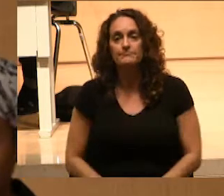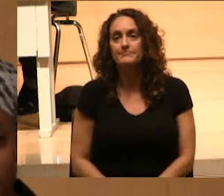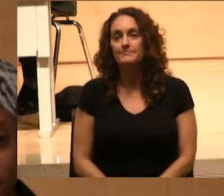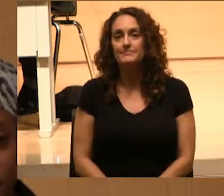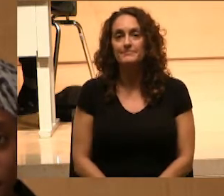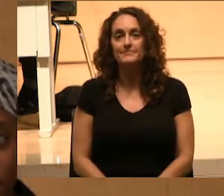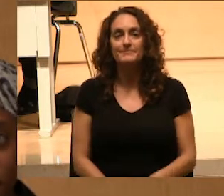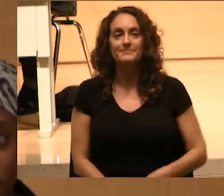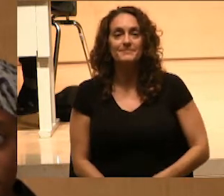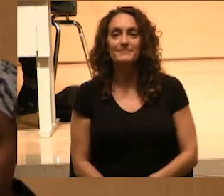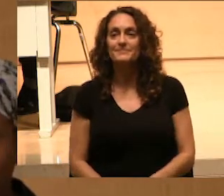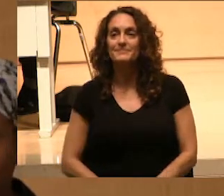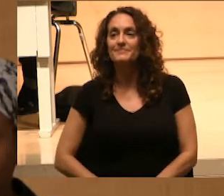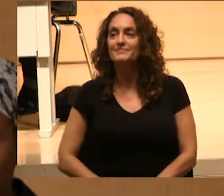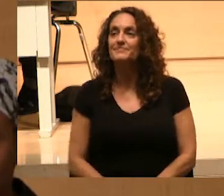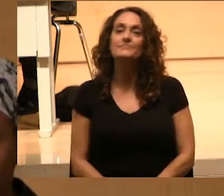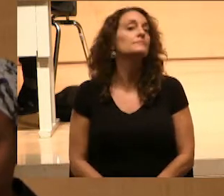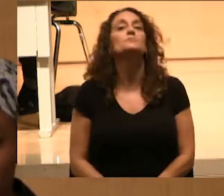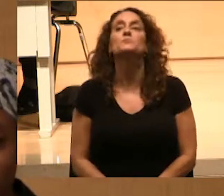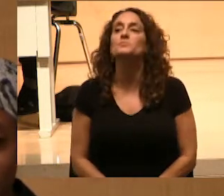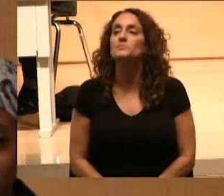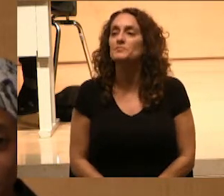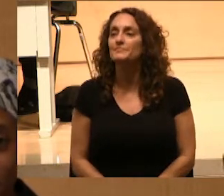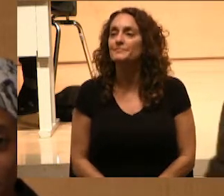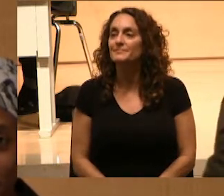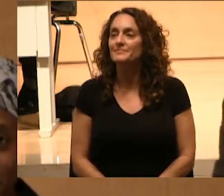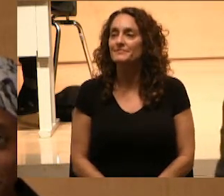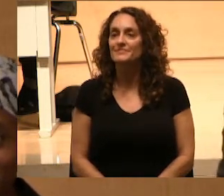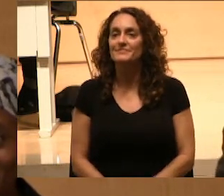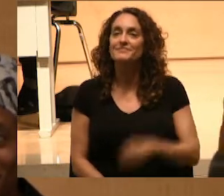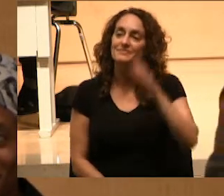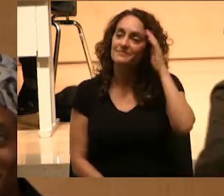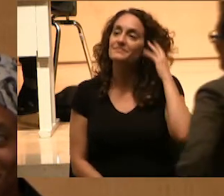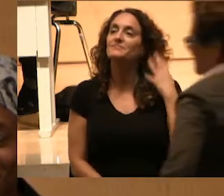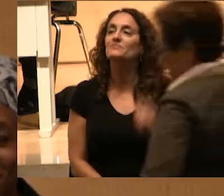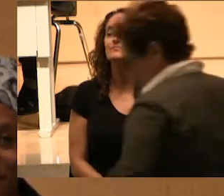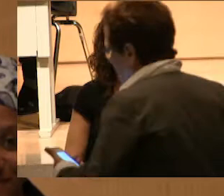Let's see if we can get a microphone. They'll get a microphone to you.